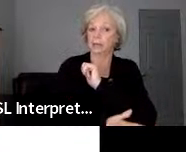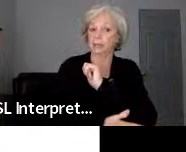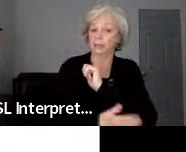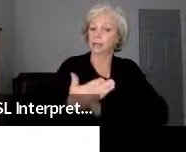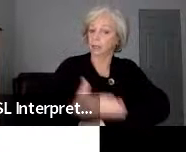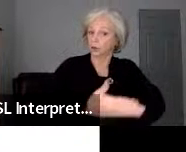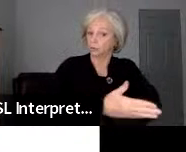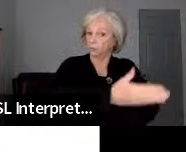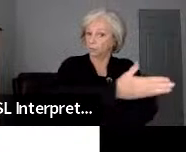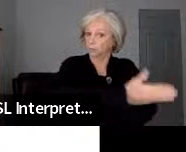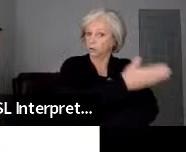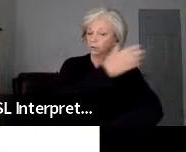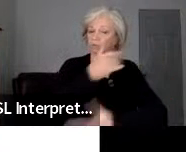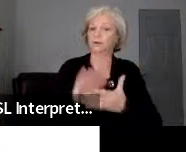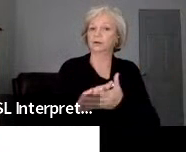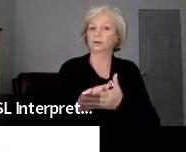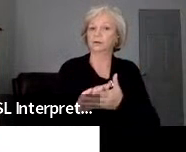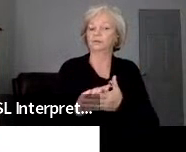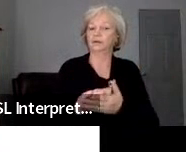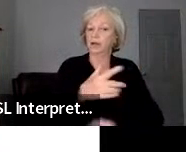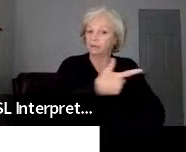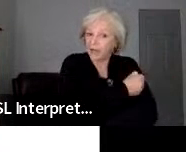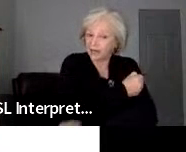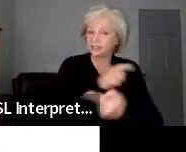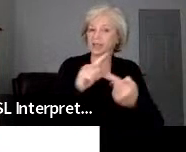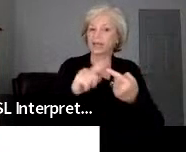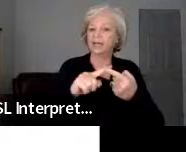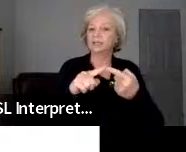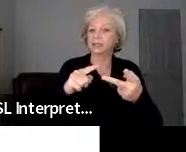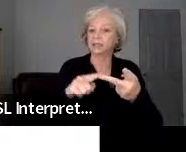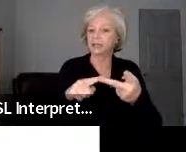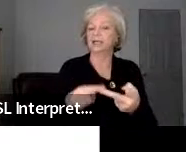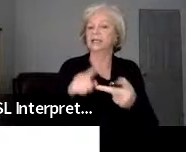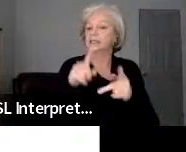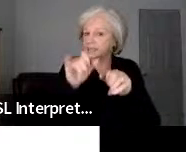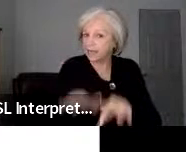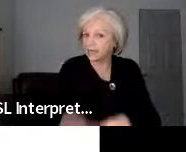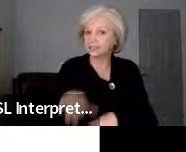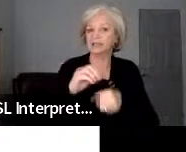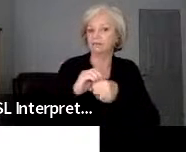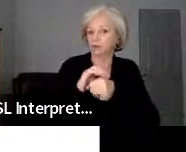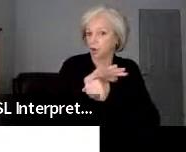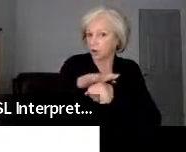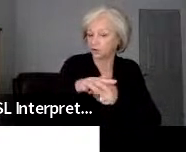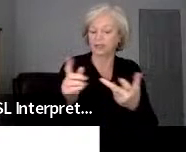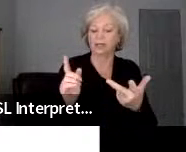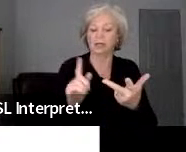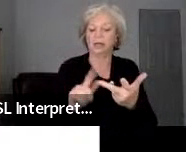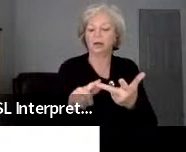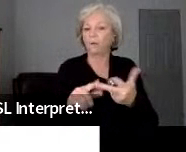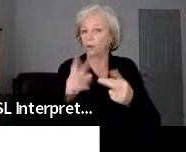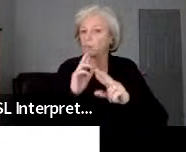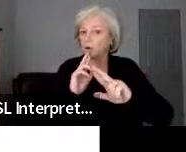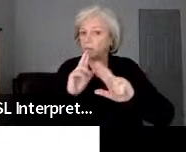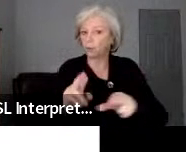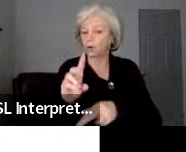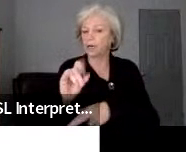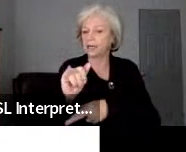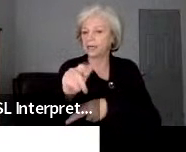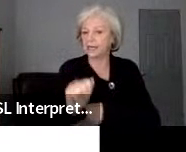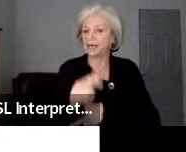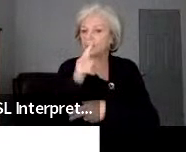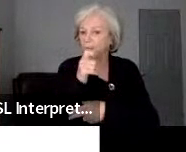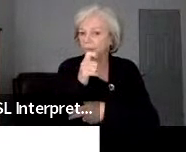on all of the vaccination, the COVID testing, reporting the data, is